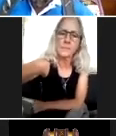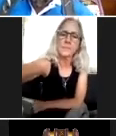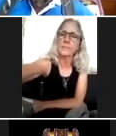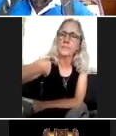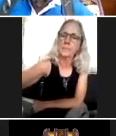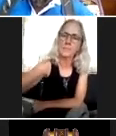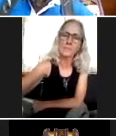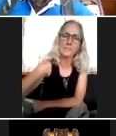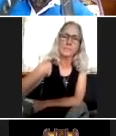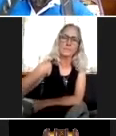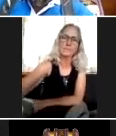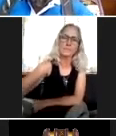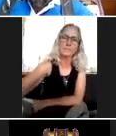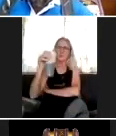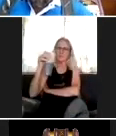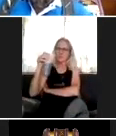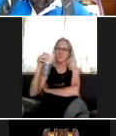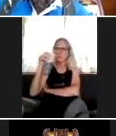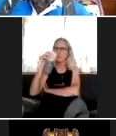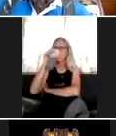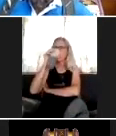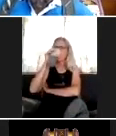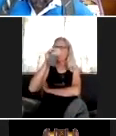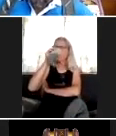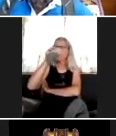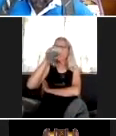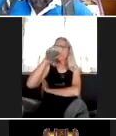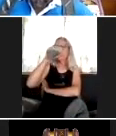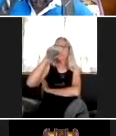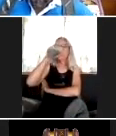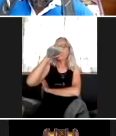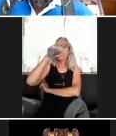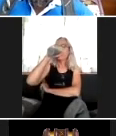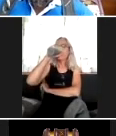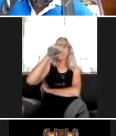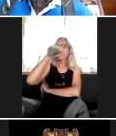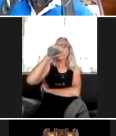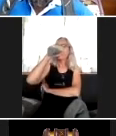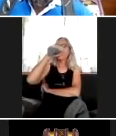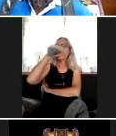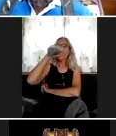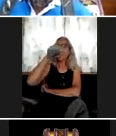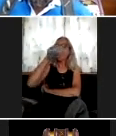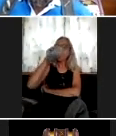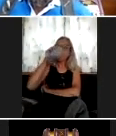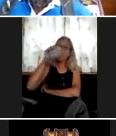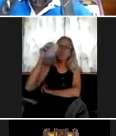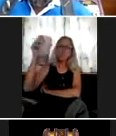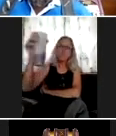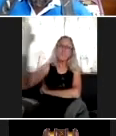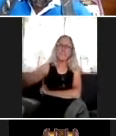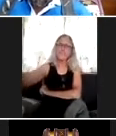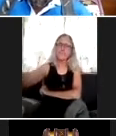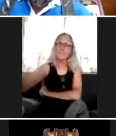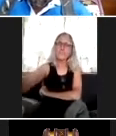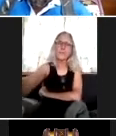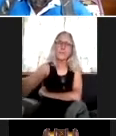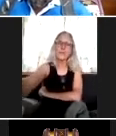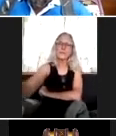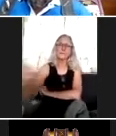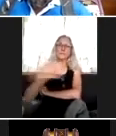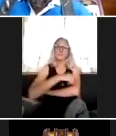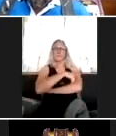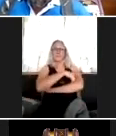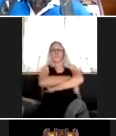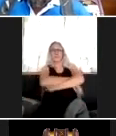from old and new, fulfilling our purpose The entire human race has the